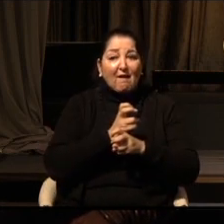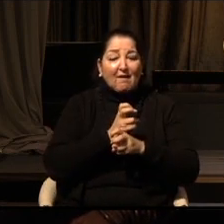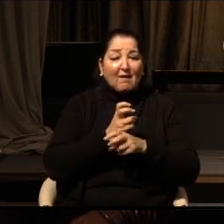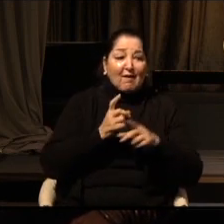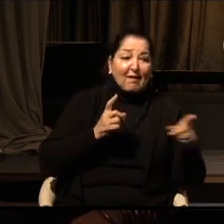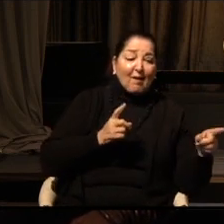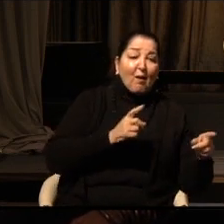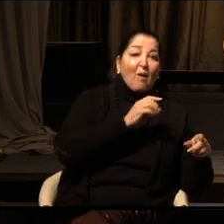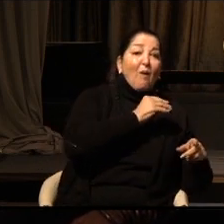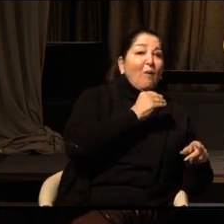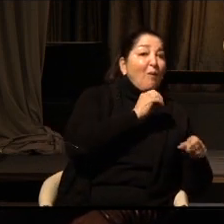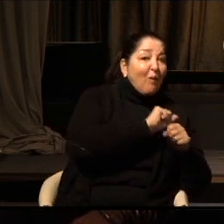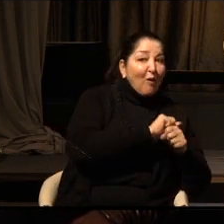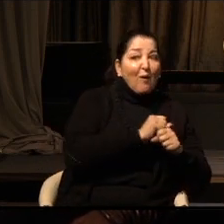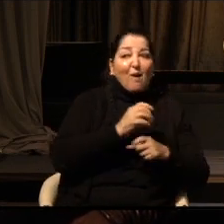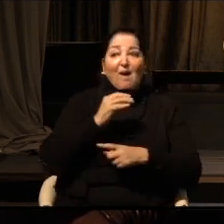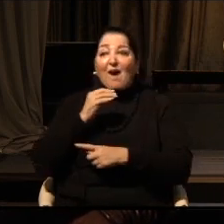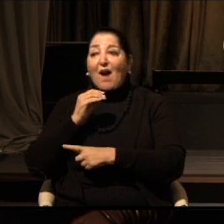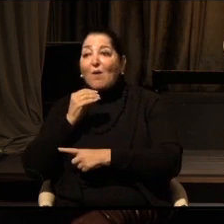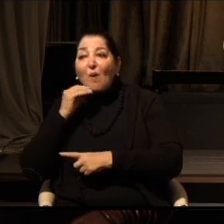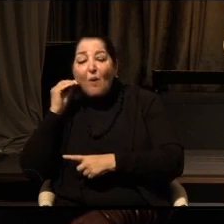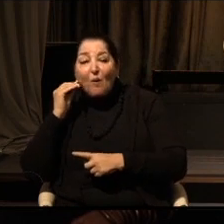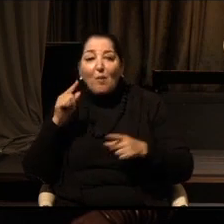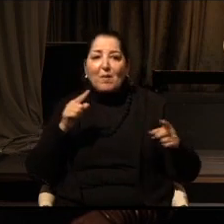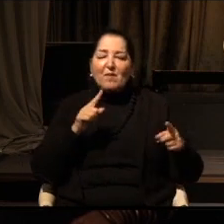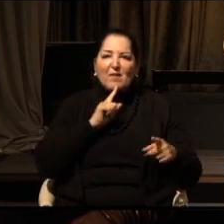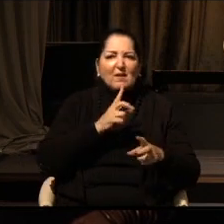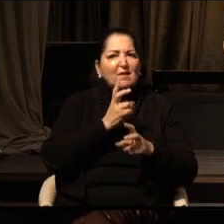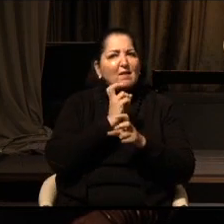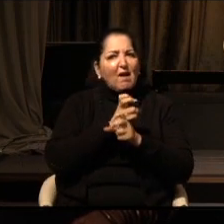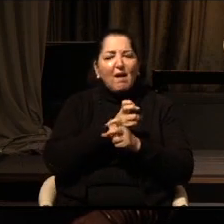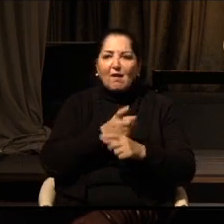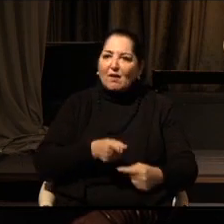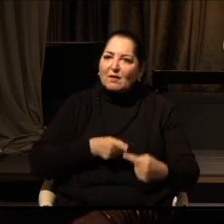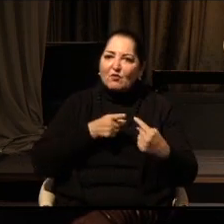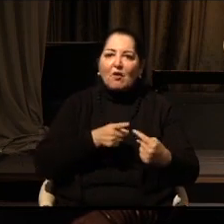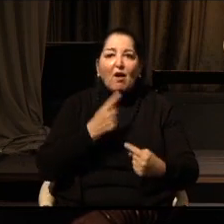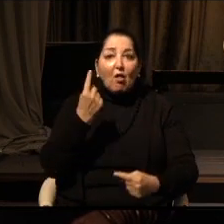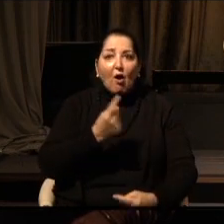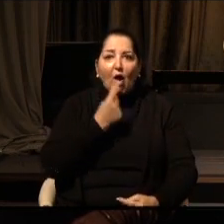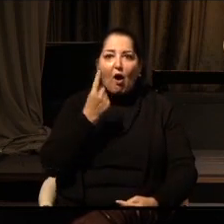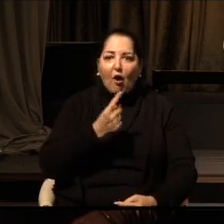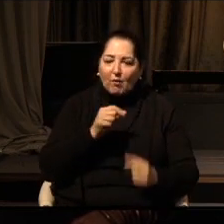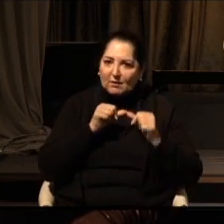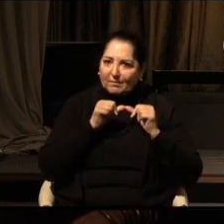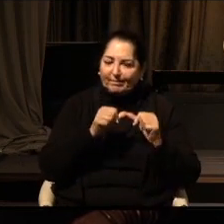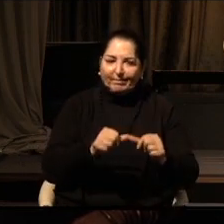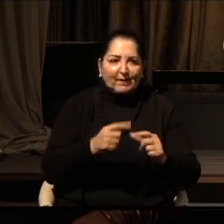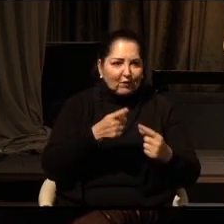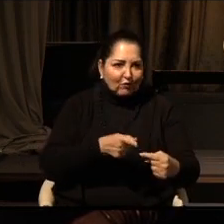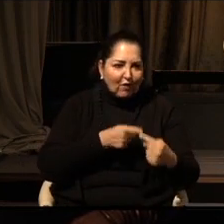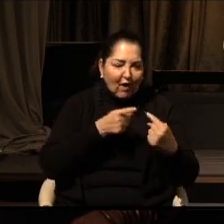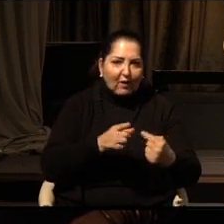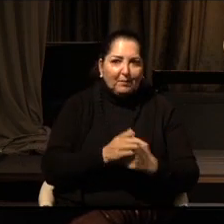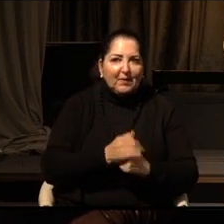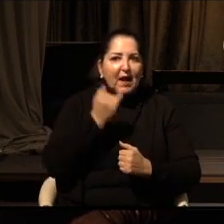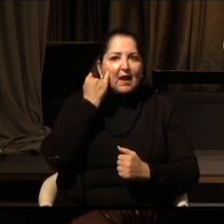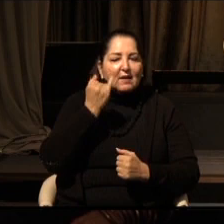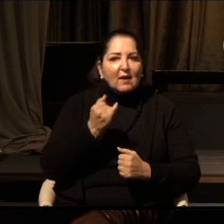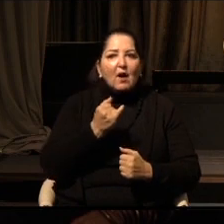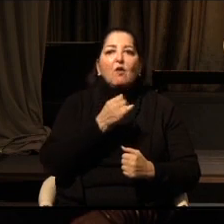struggle to hold a point and discover a point. And with that idea in mind of home and workplace, sharing a